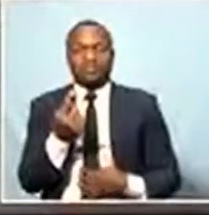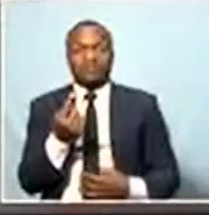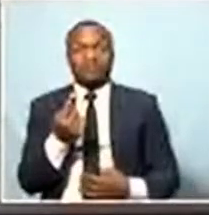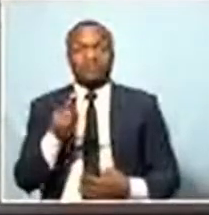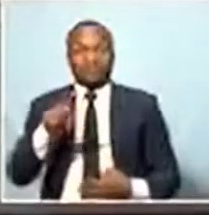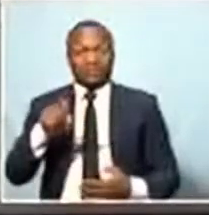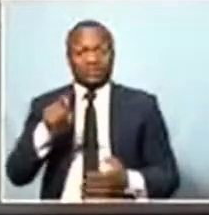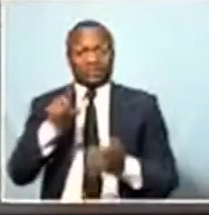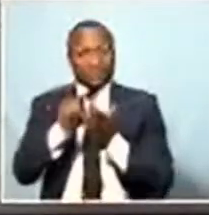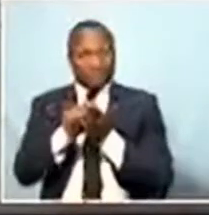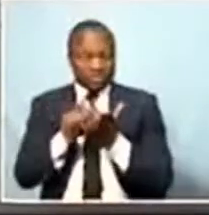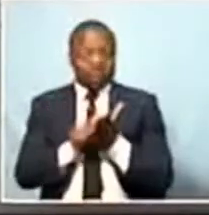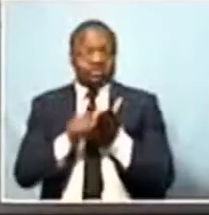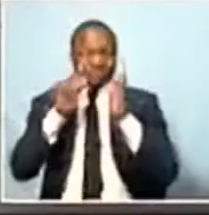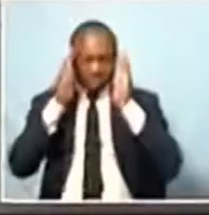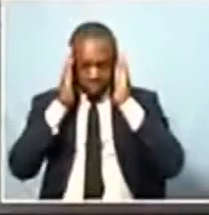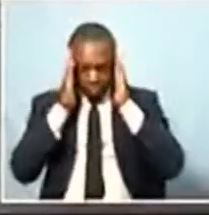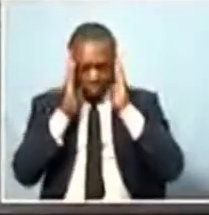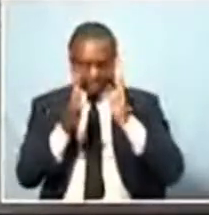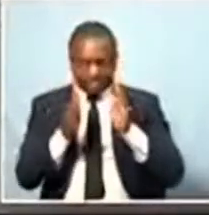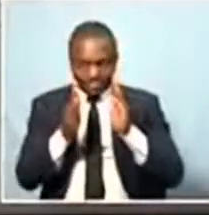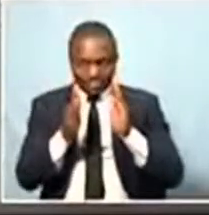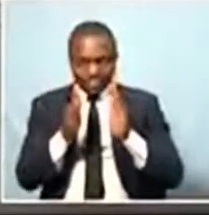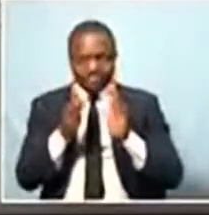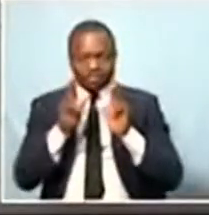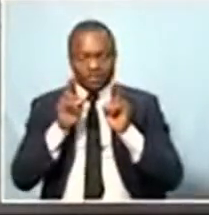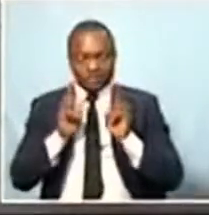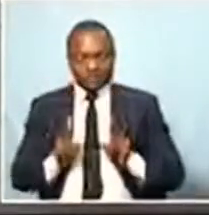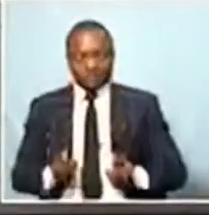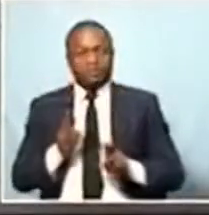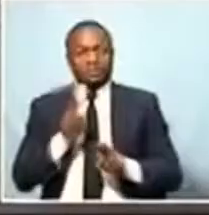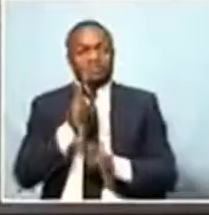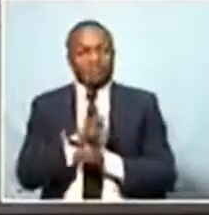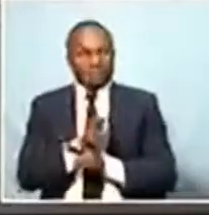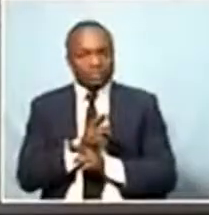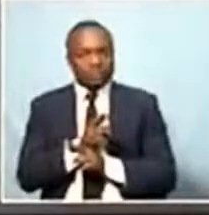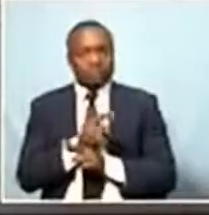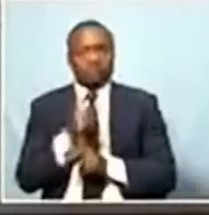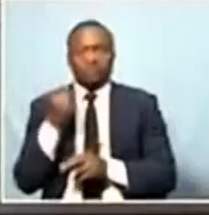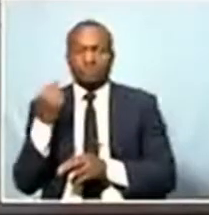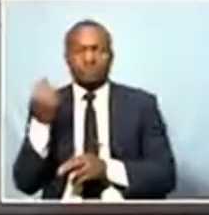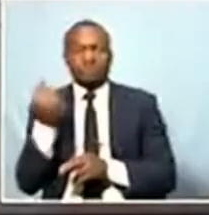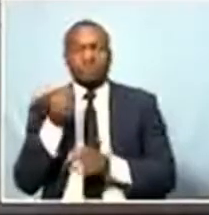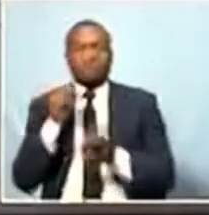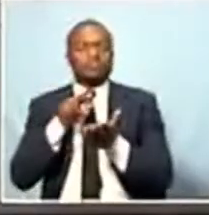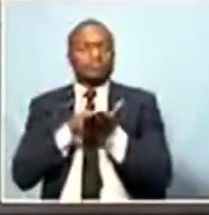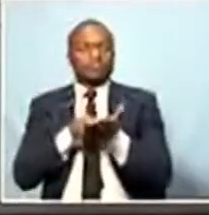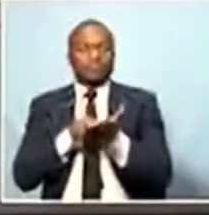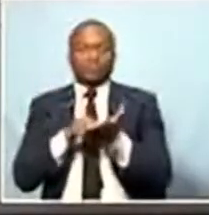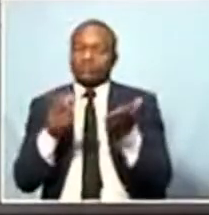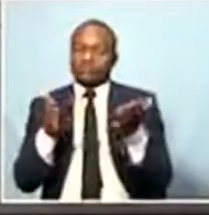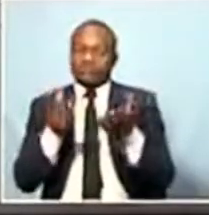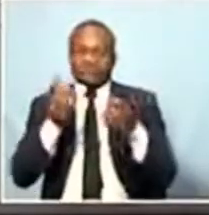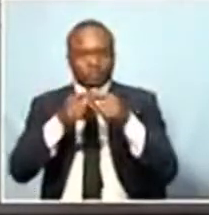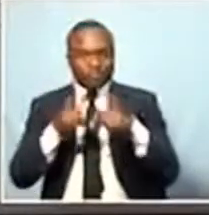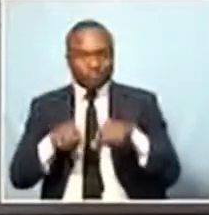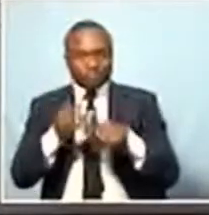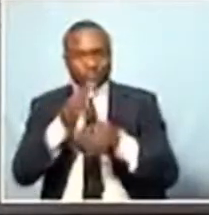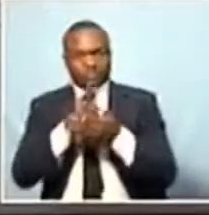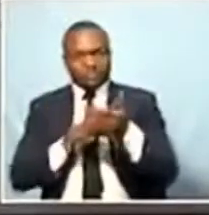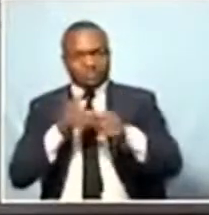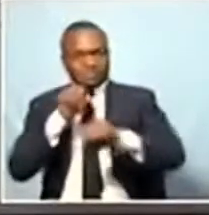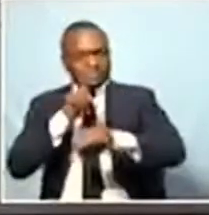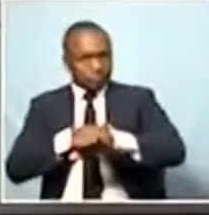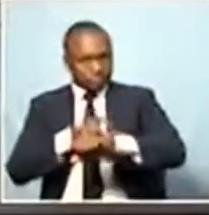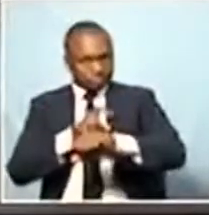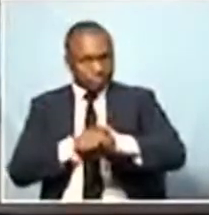legal attention, and then the human rights will end at recommendation. Nothing happens, and sometimes we have a